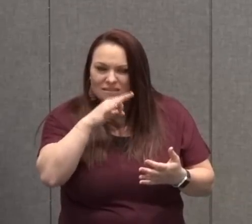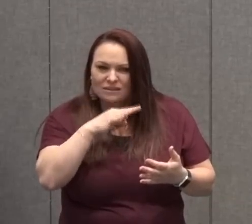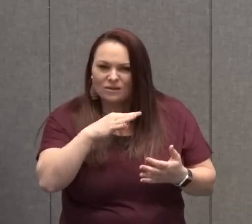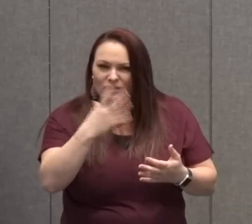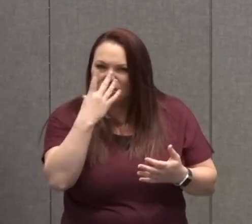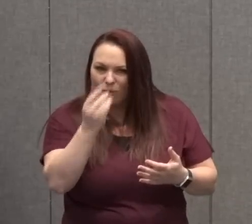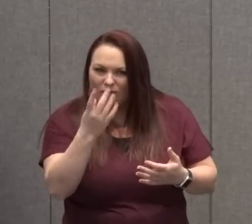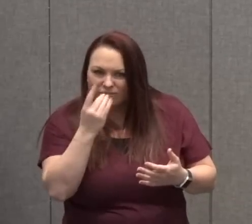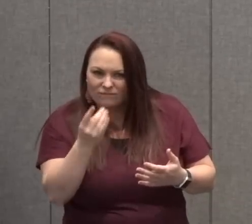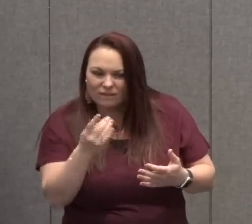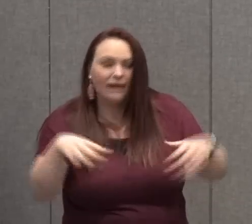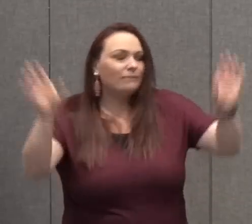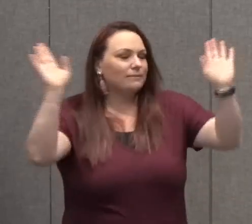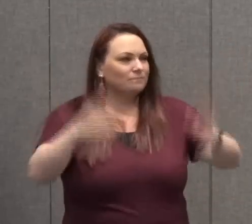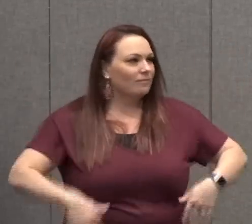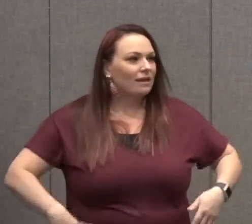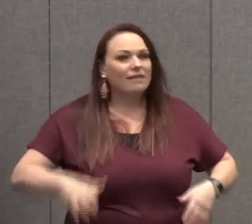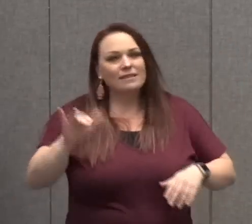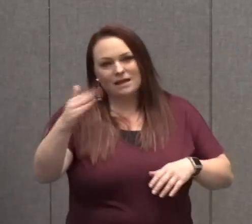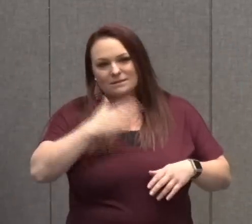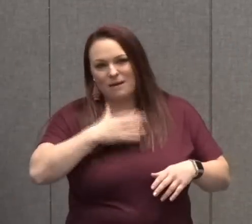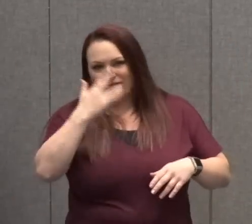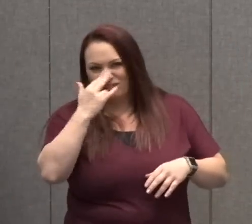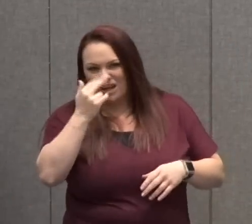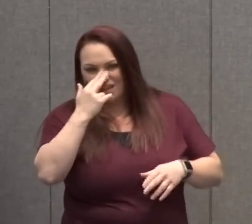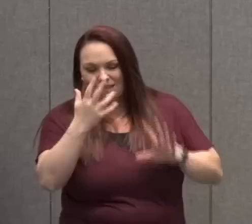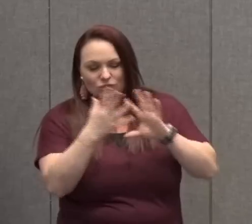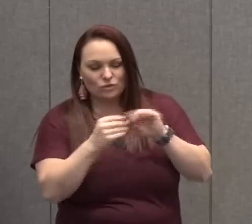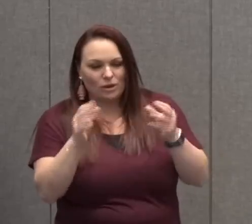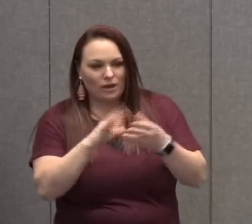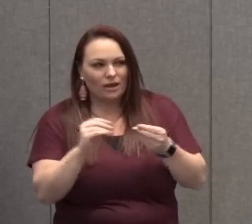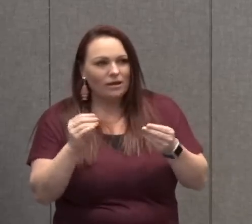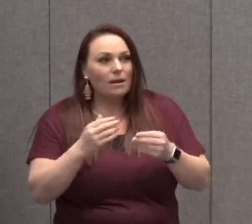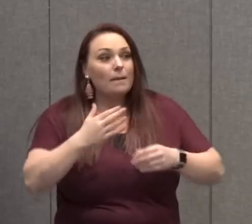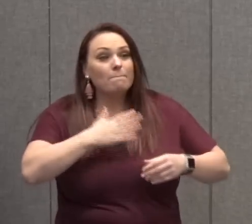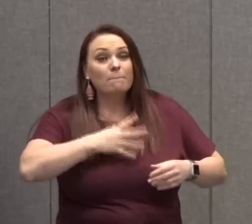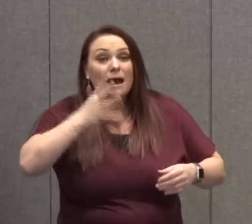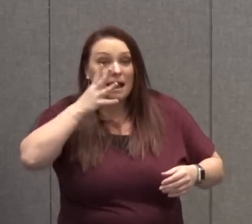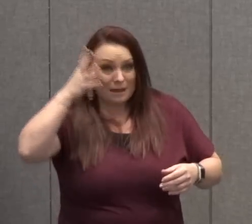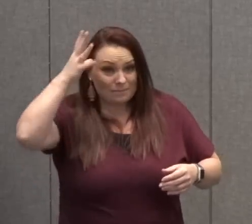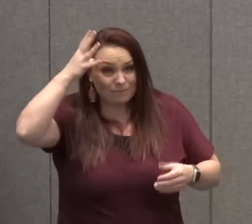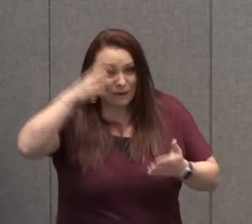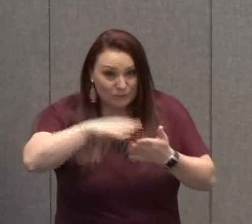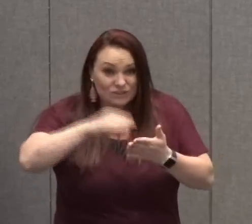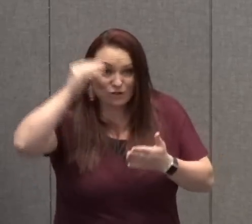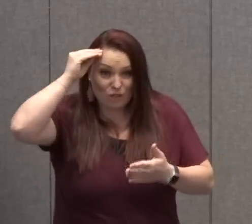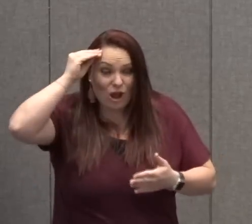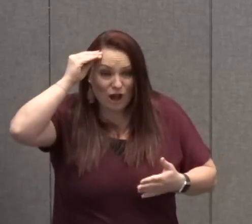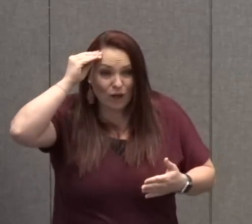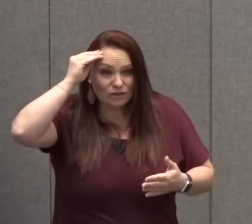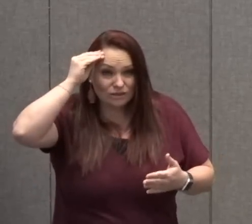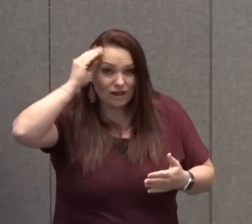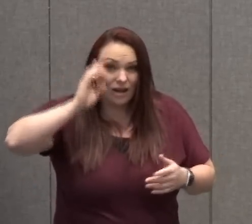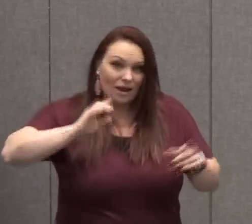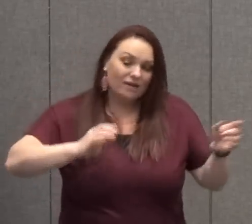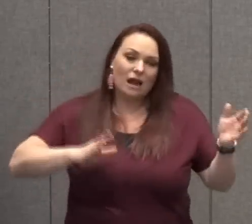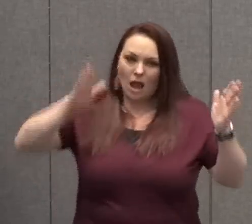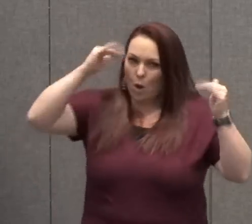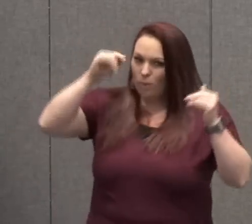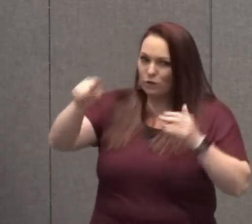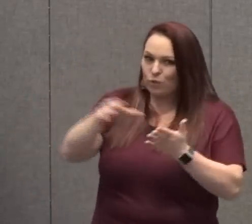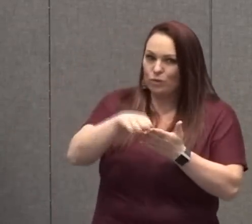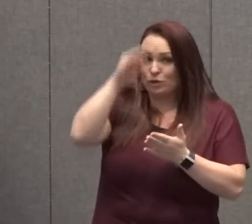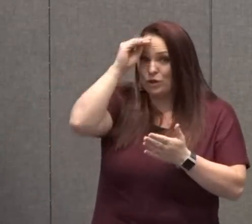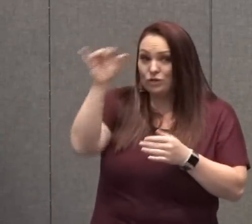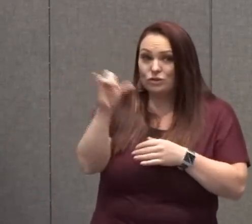Okay. It a sly fox. That's my funny story. How cute. So they learned something from us. My learned. I was kind of excited. you at home learned as well.